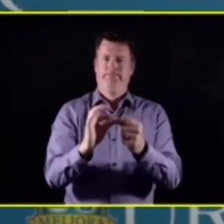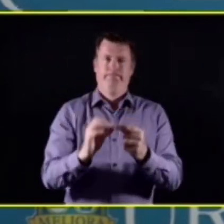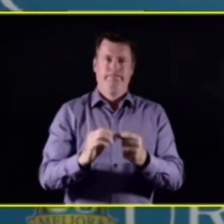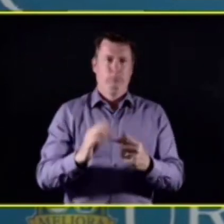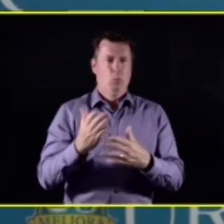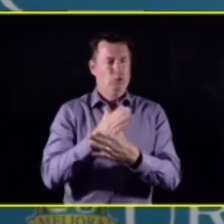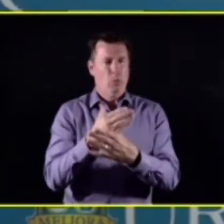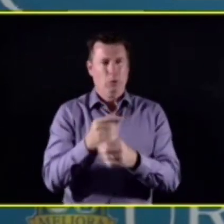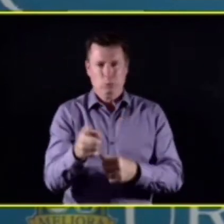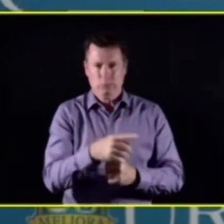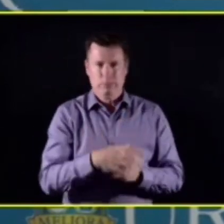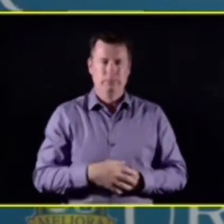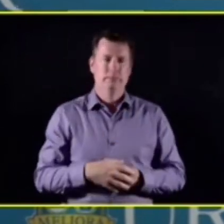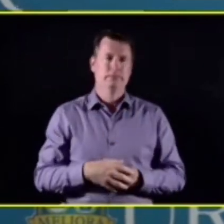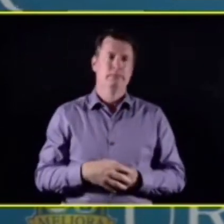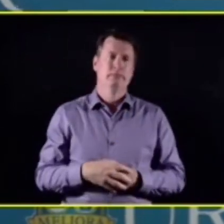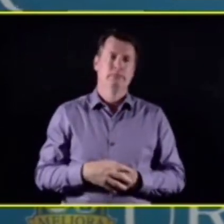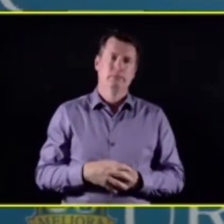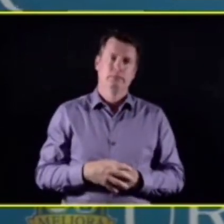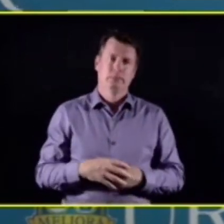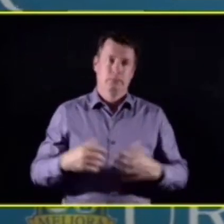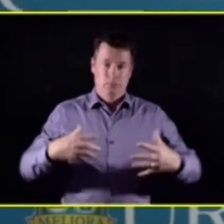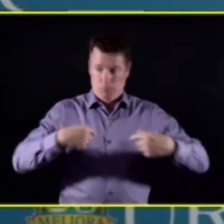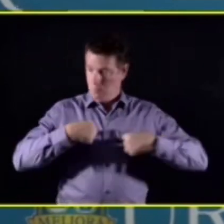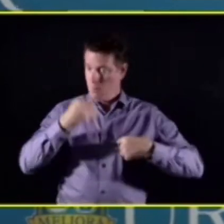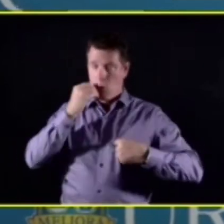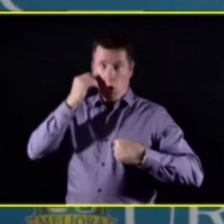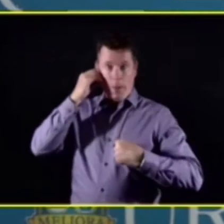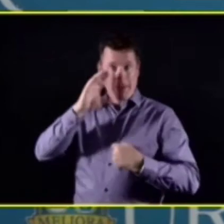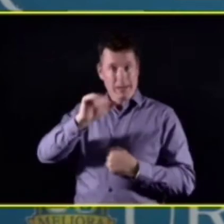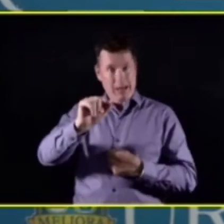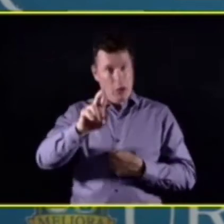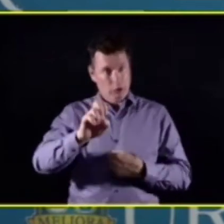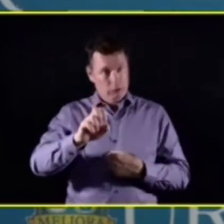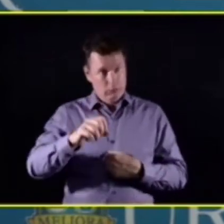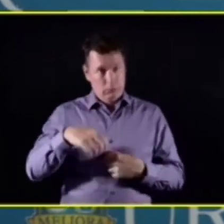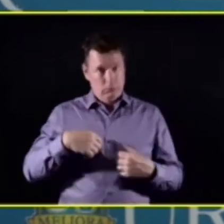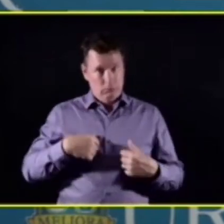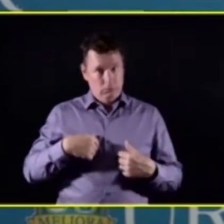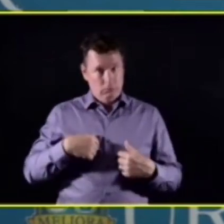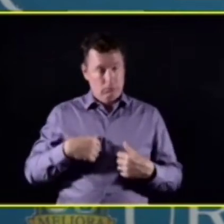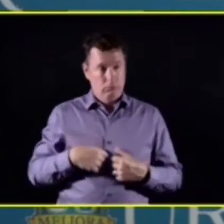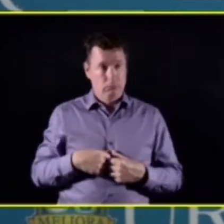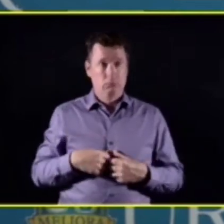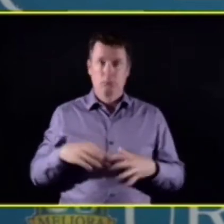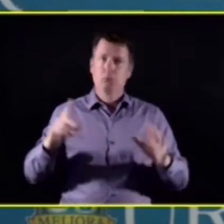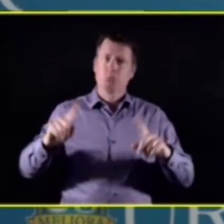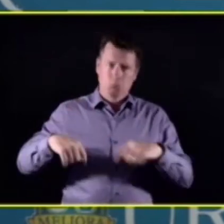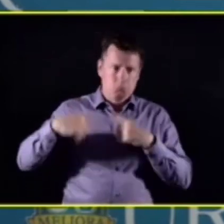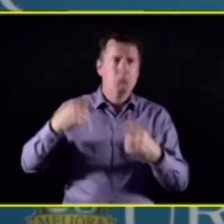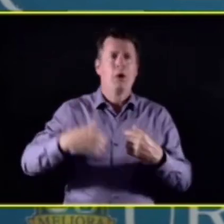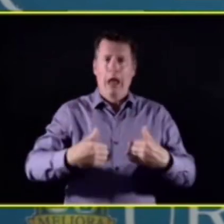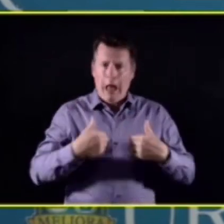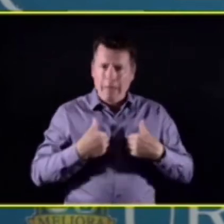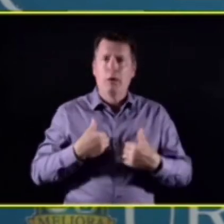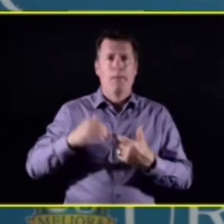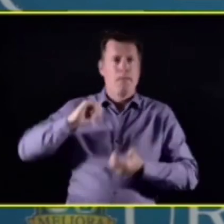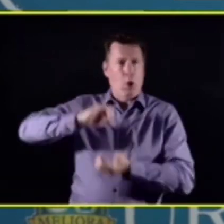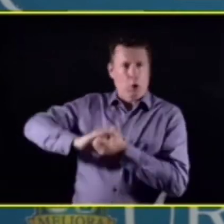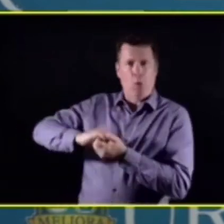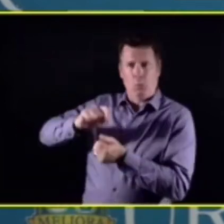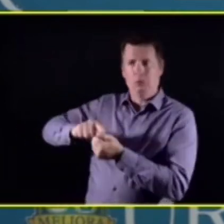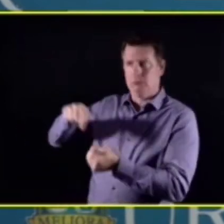for home care to be elevated, to be in terms of kind of our partnership and collaboration as an important part of